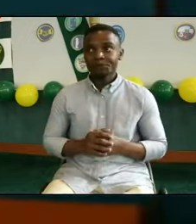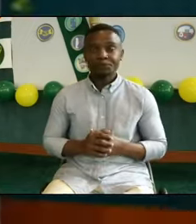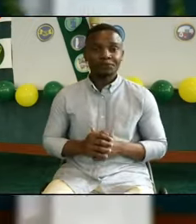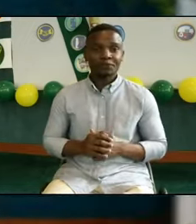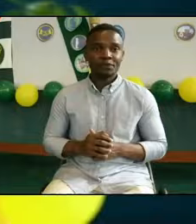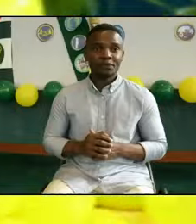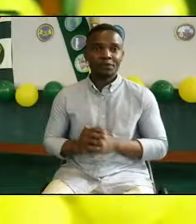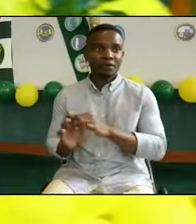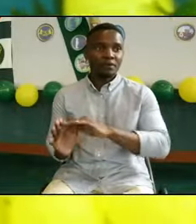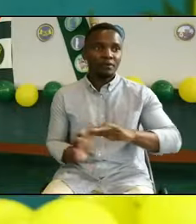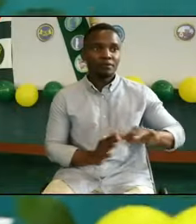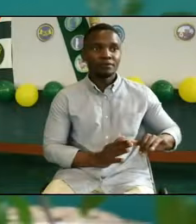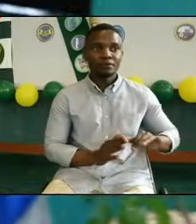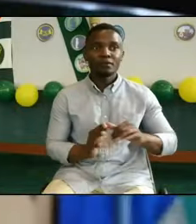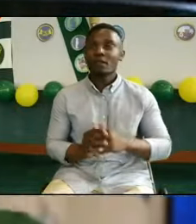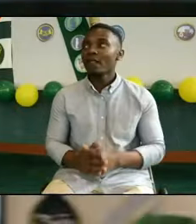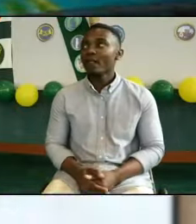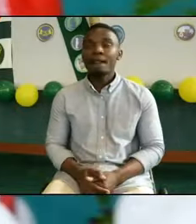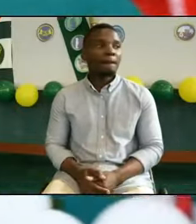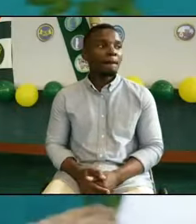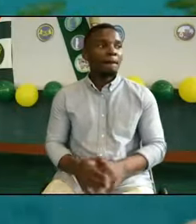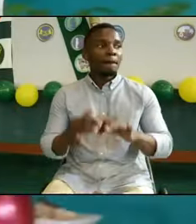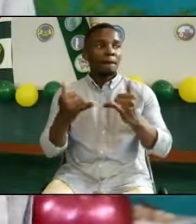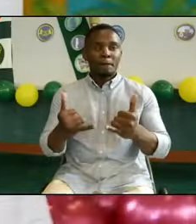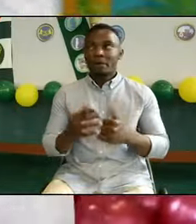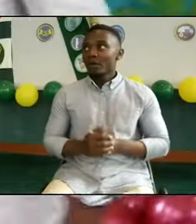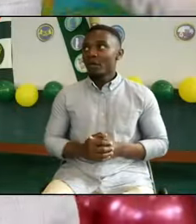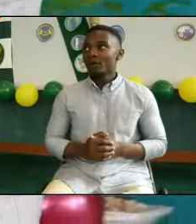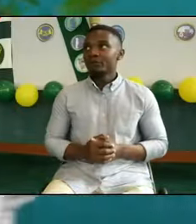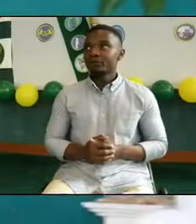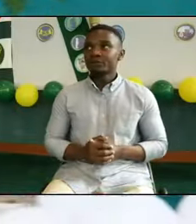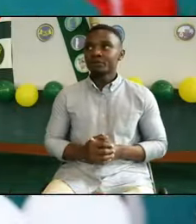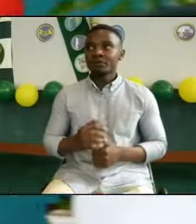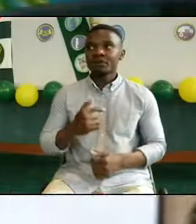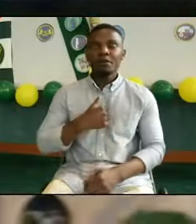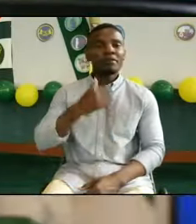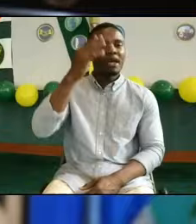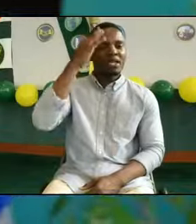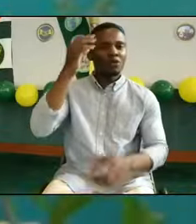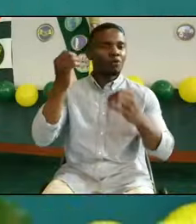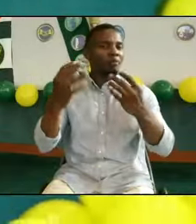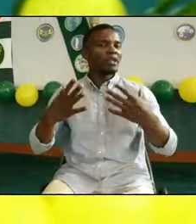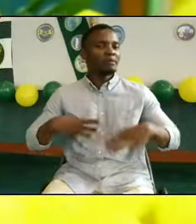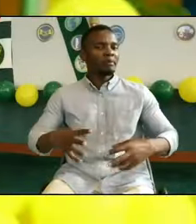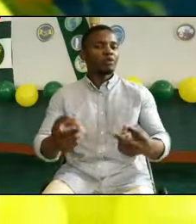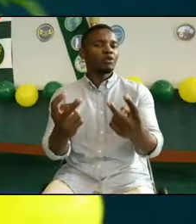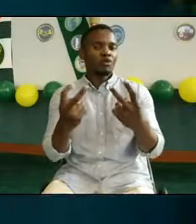Let's move on so that time don't catch us. Now let me go, because I know that many people are listening to us around